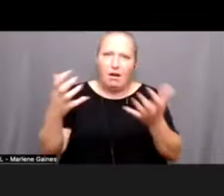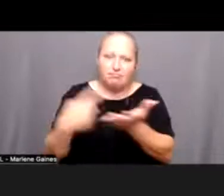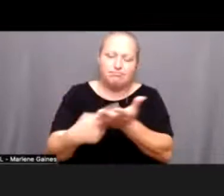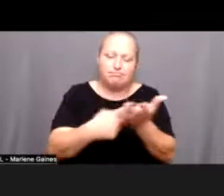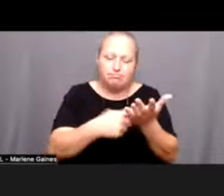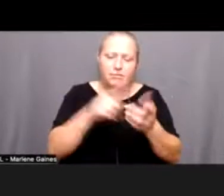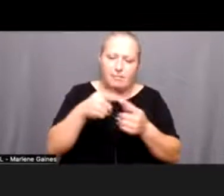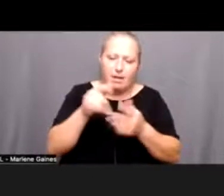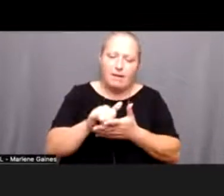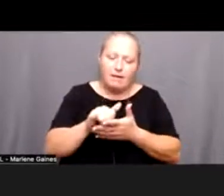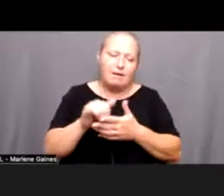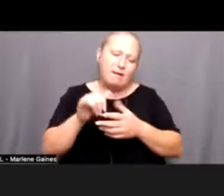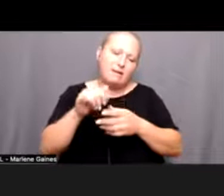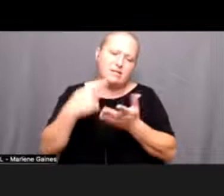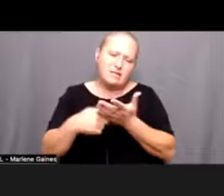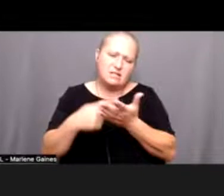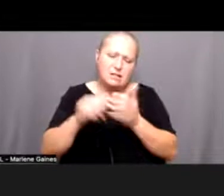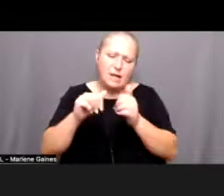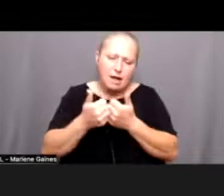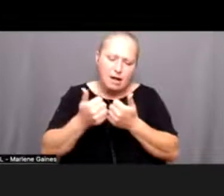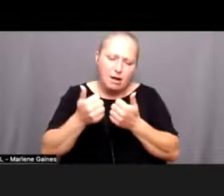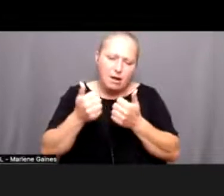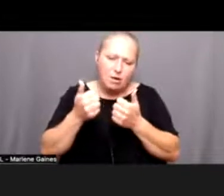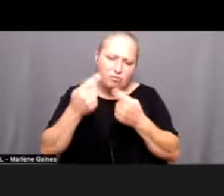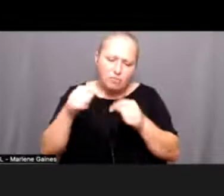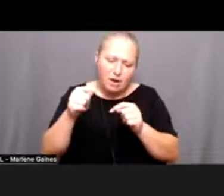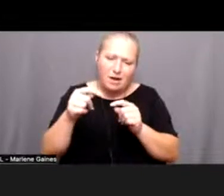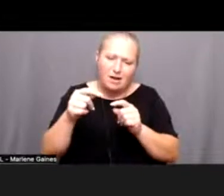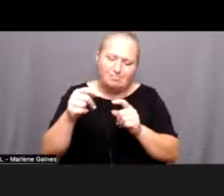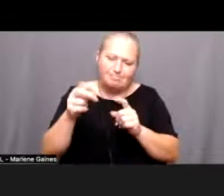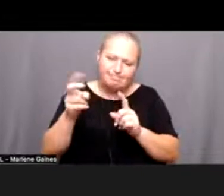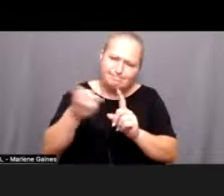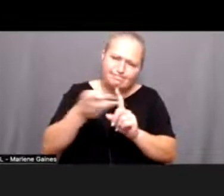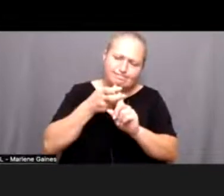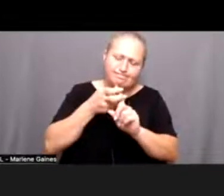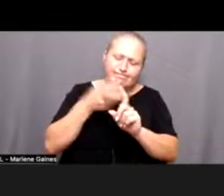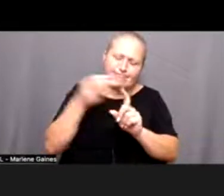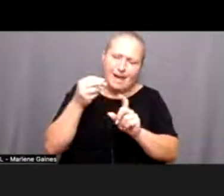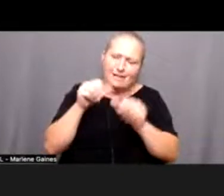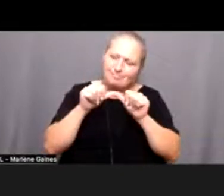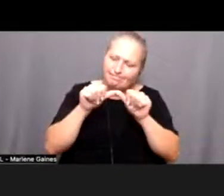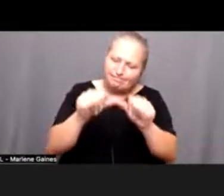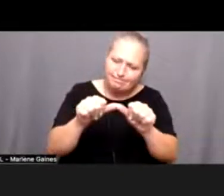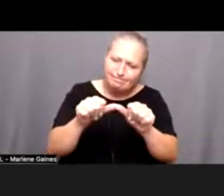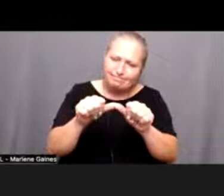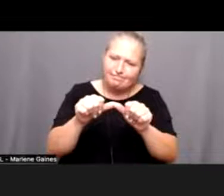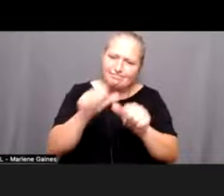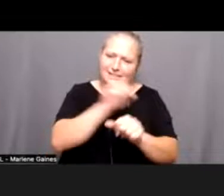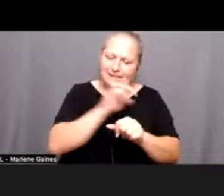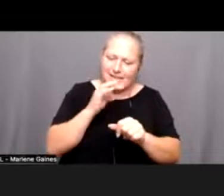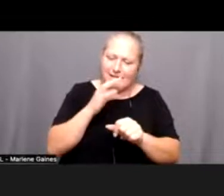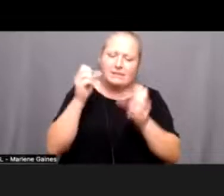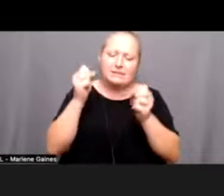and discussed ways to try and attract and retain our own staff and